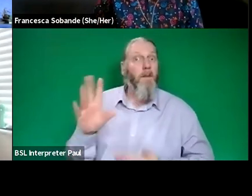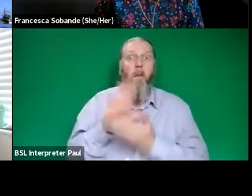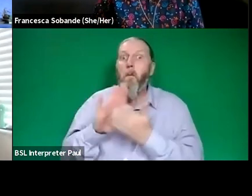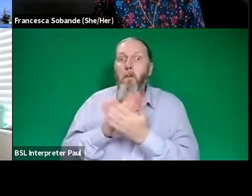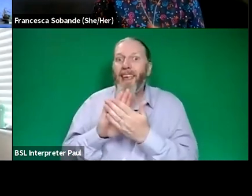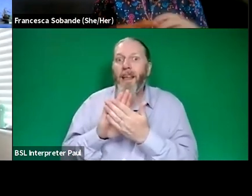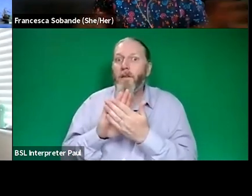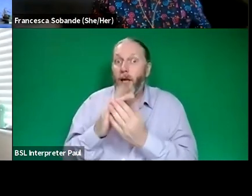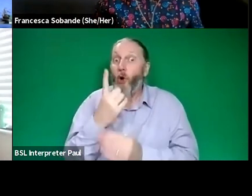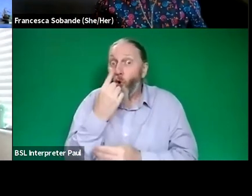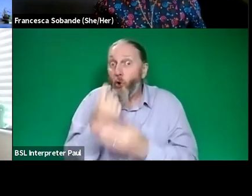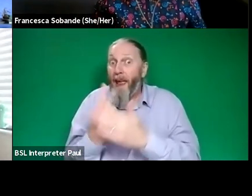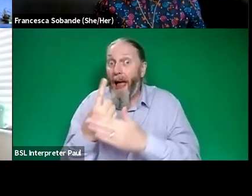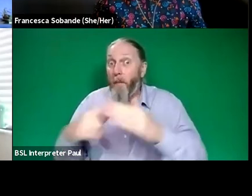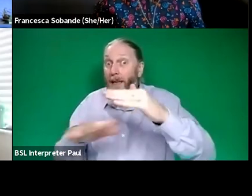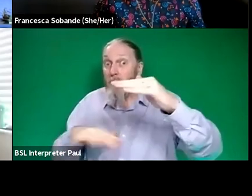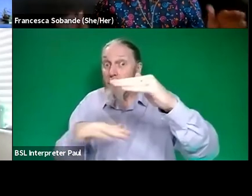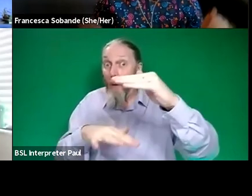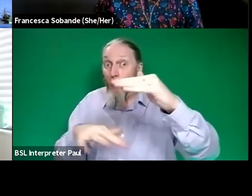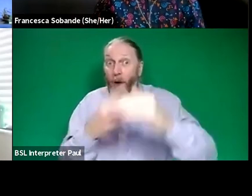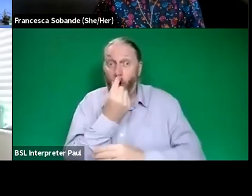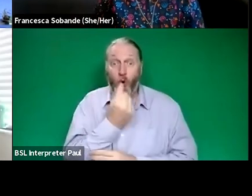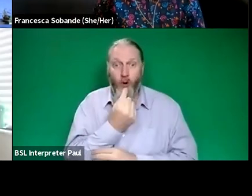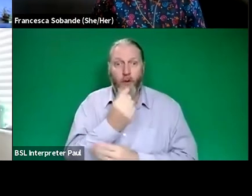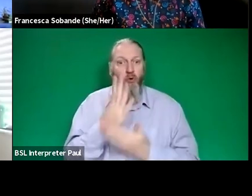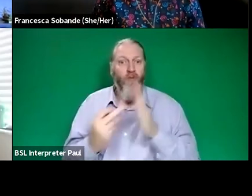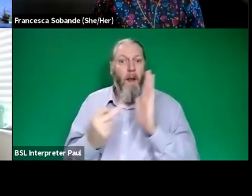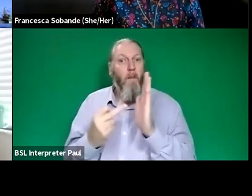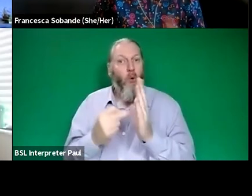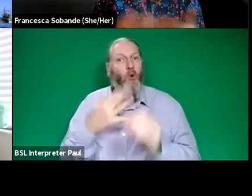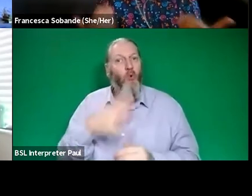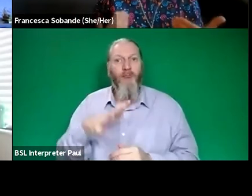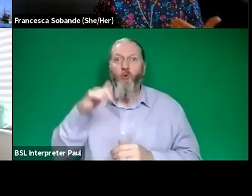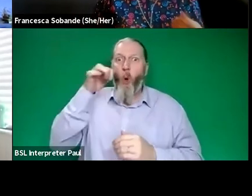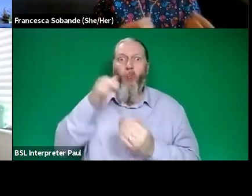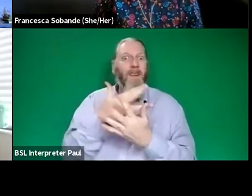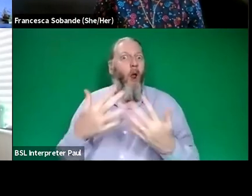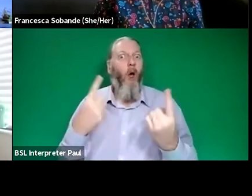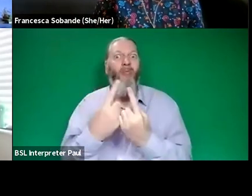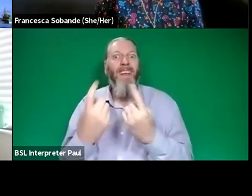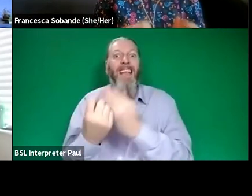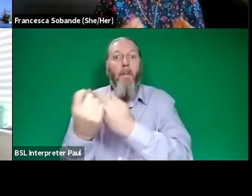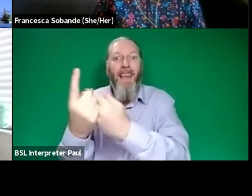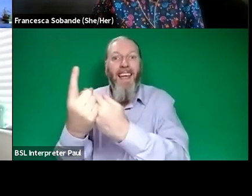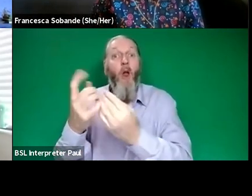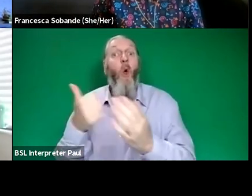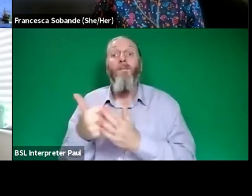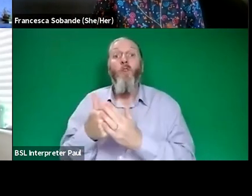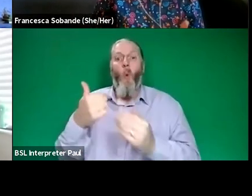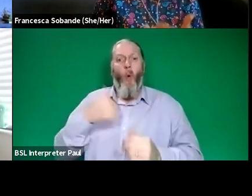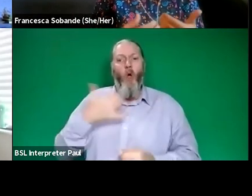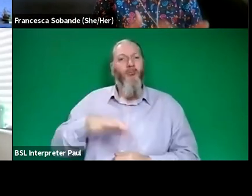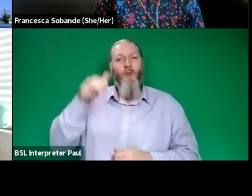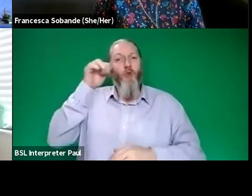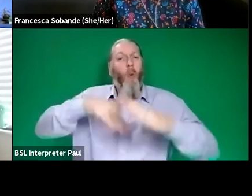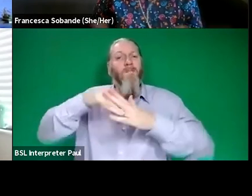prospect to know there's other stuff going on in terms of this vital action, and we don't need to know about the details of that, and actually if we did, that